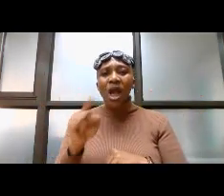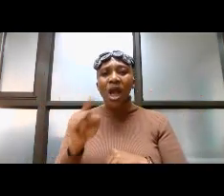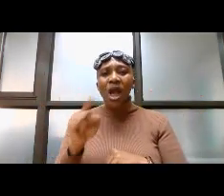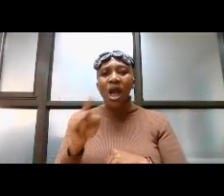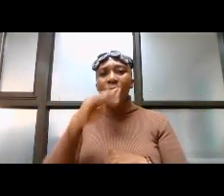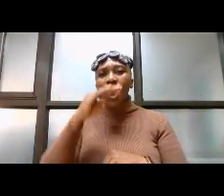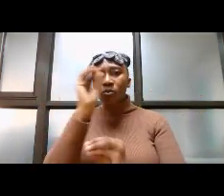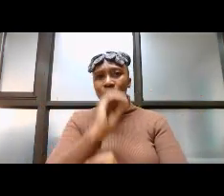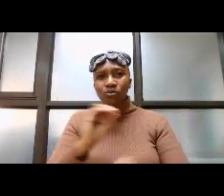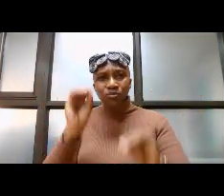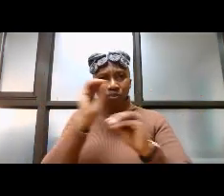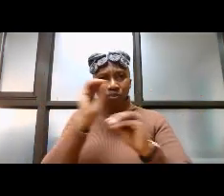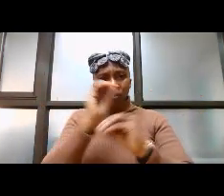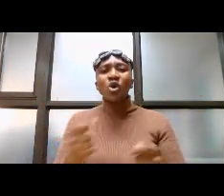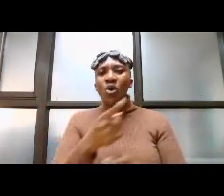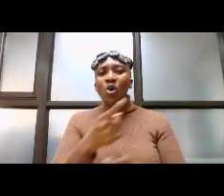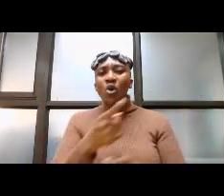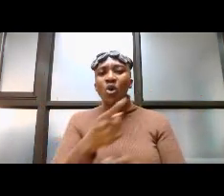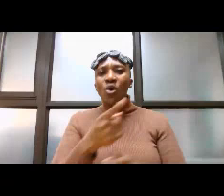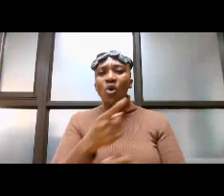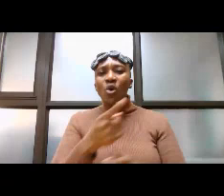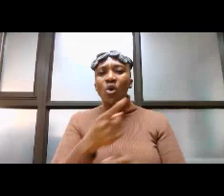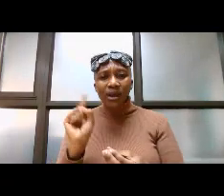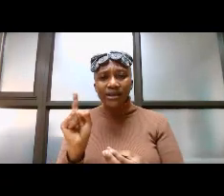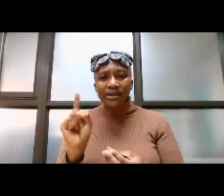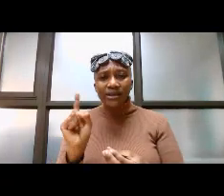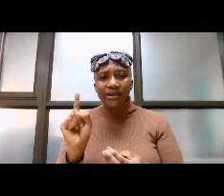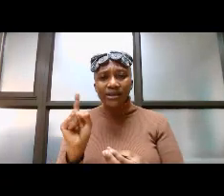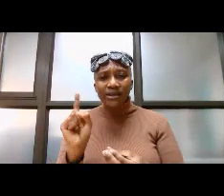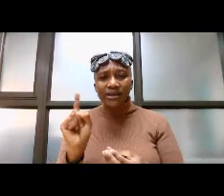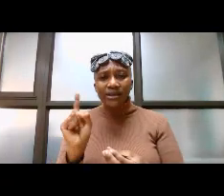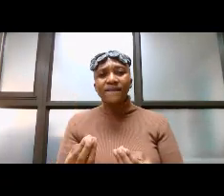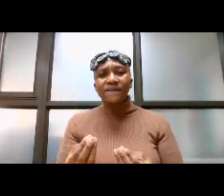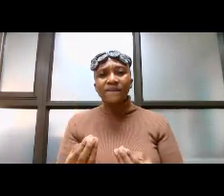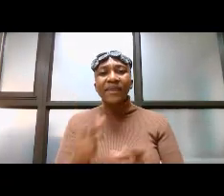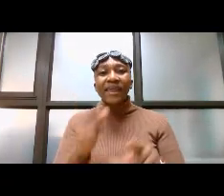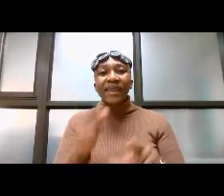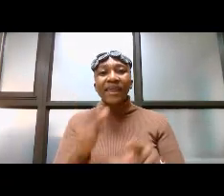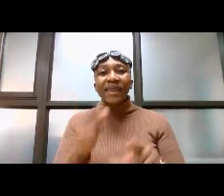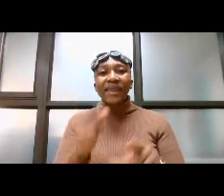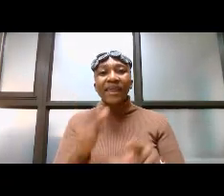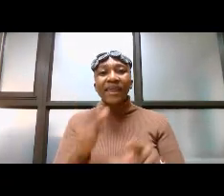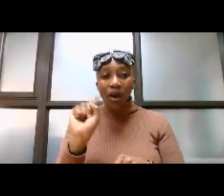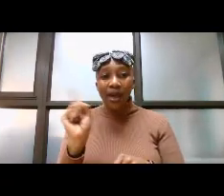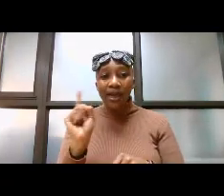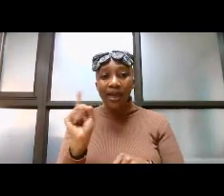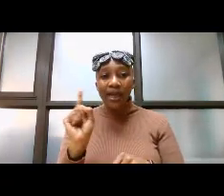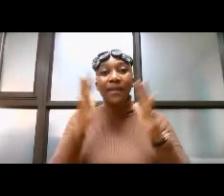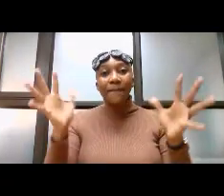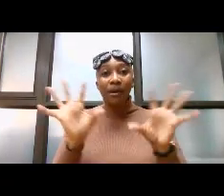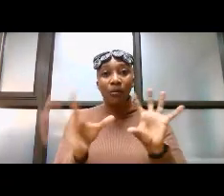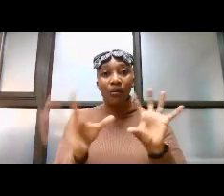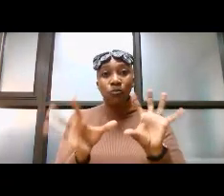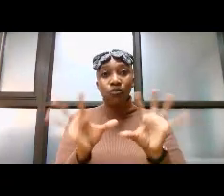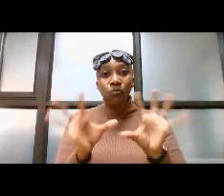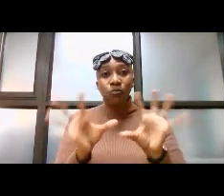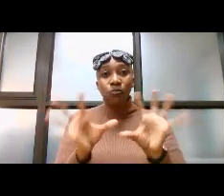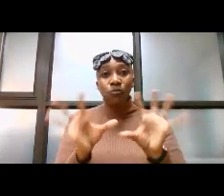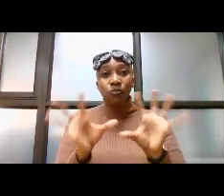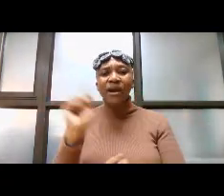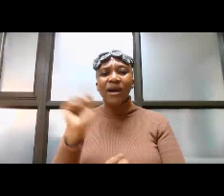even there was even a term for maybe the big. There was a term for the big behind. They found a medical term